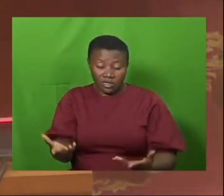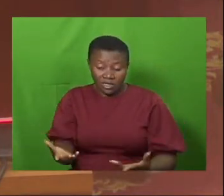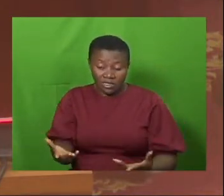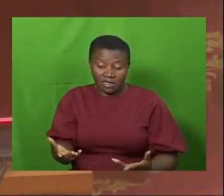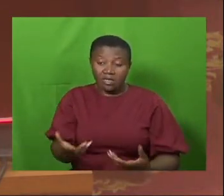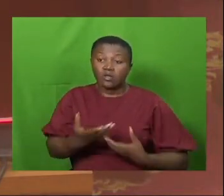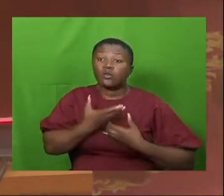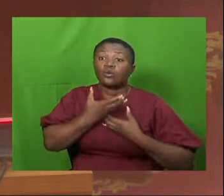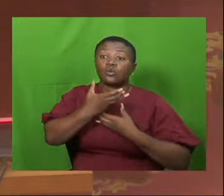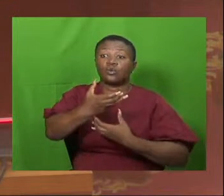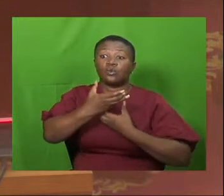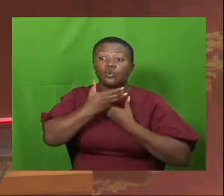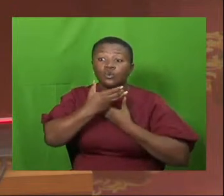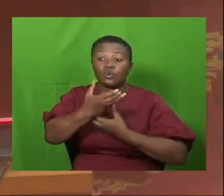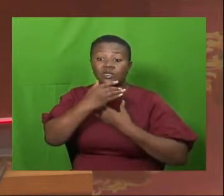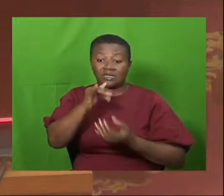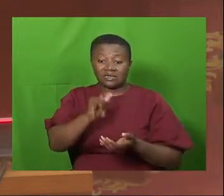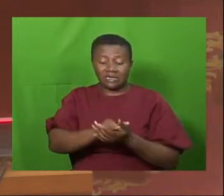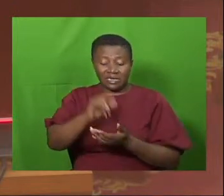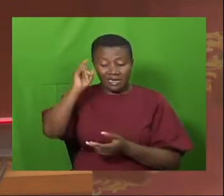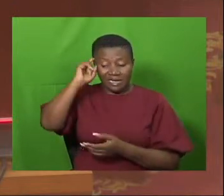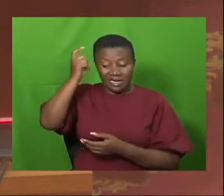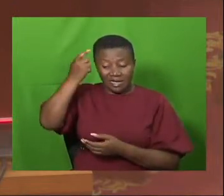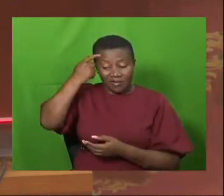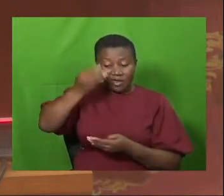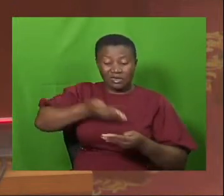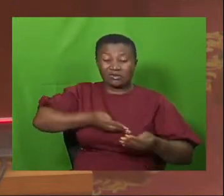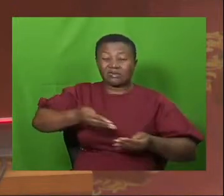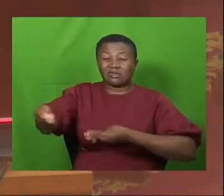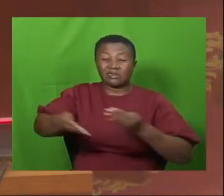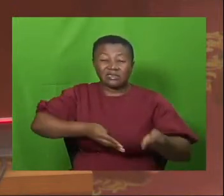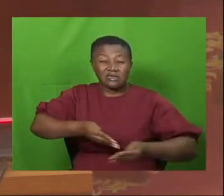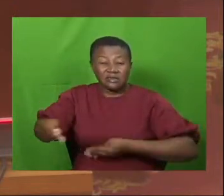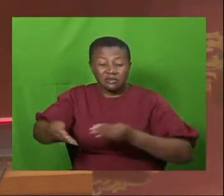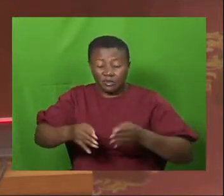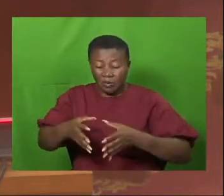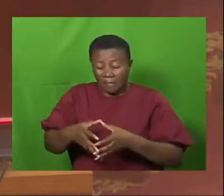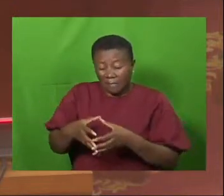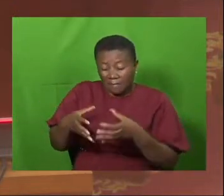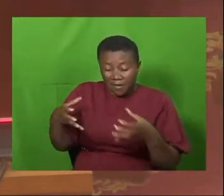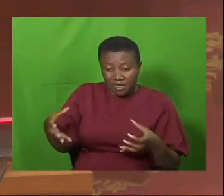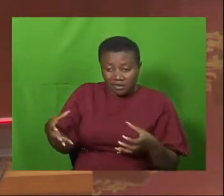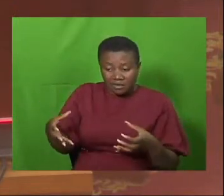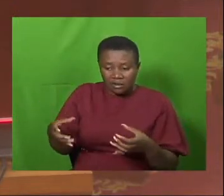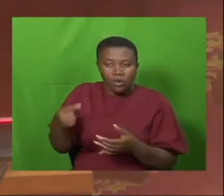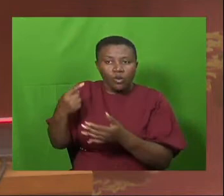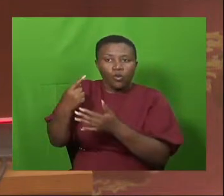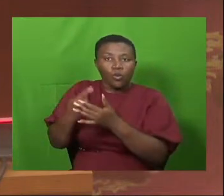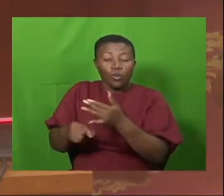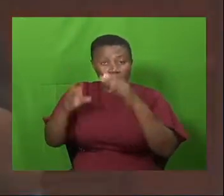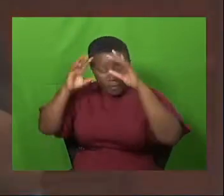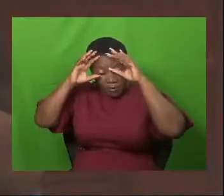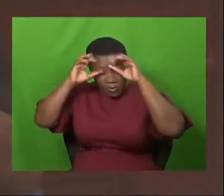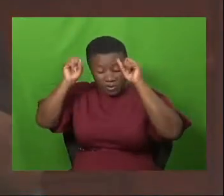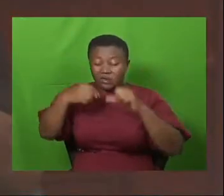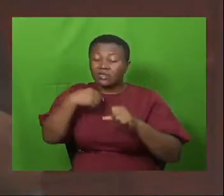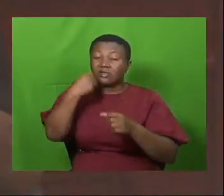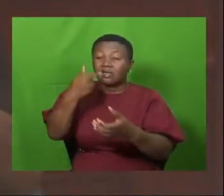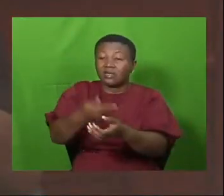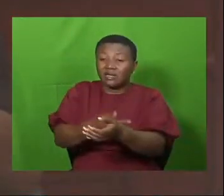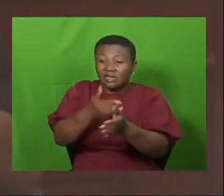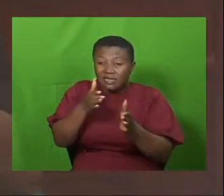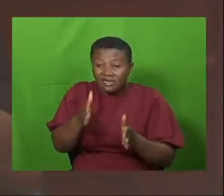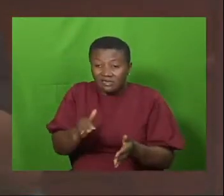that government has spent so much, what Mr. President is telling Ghanaians and is telling the Senate is